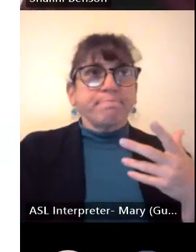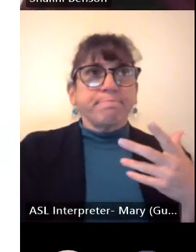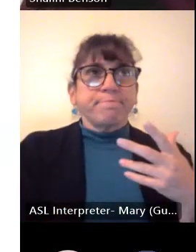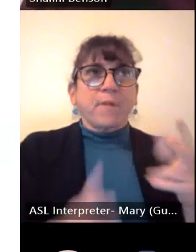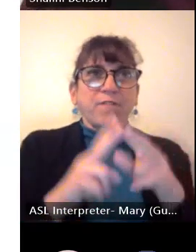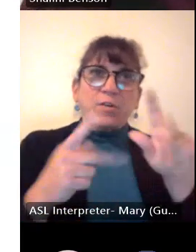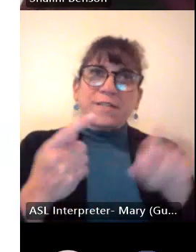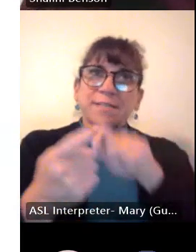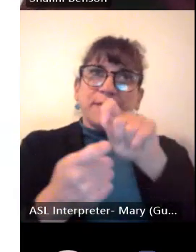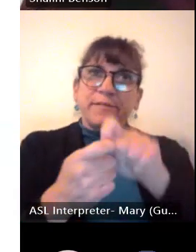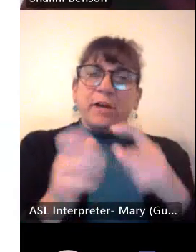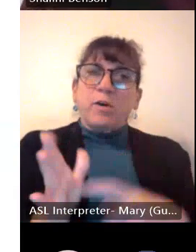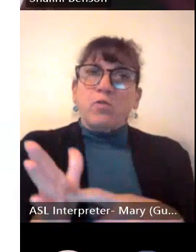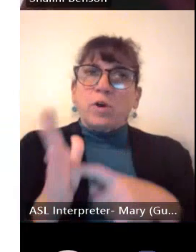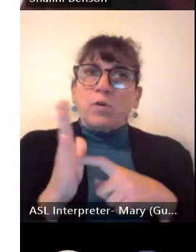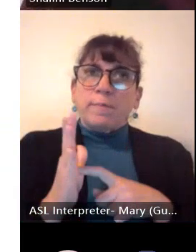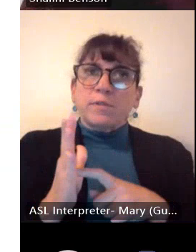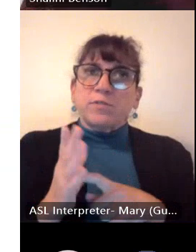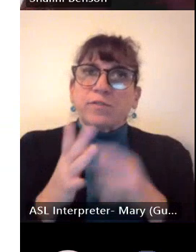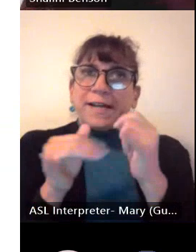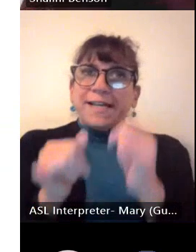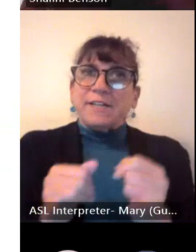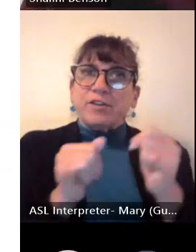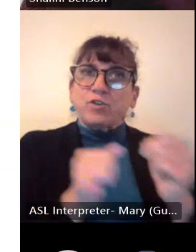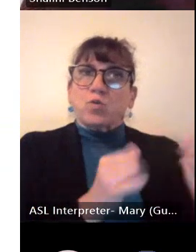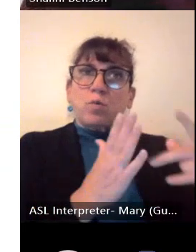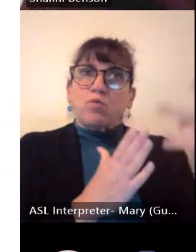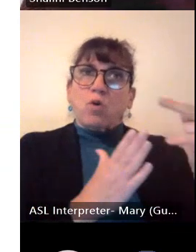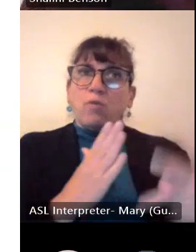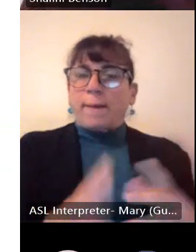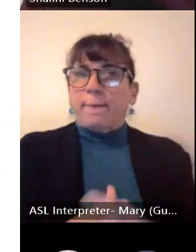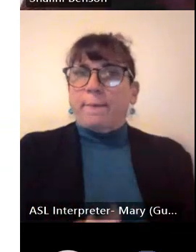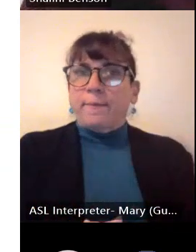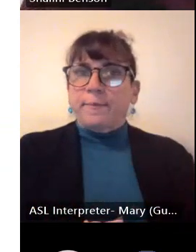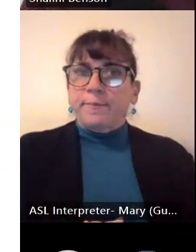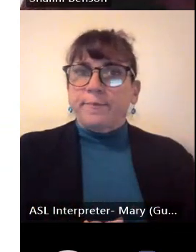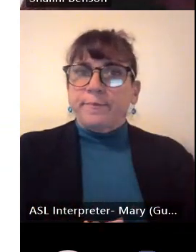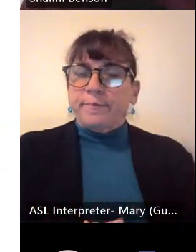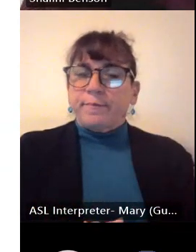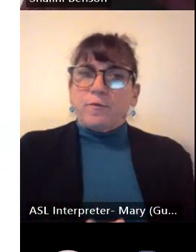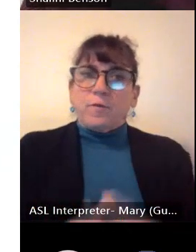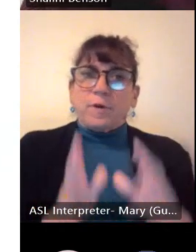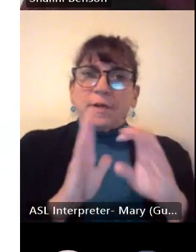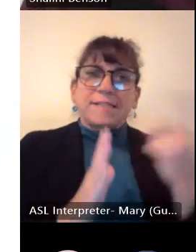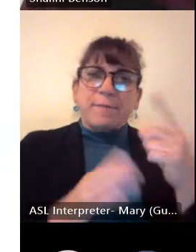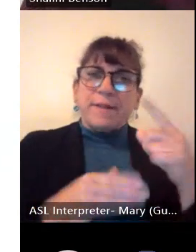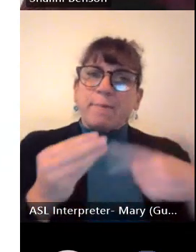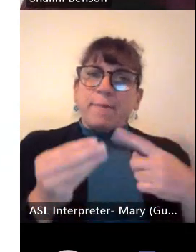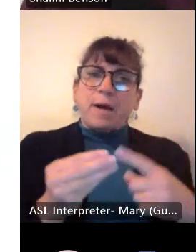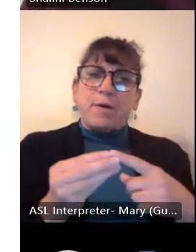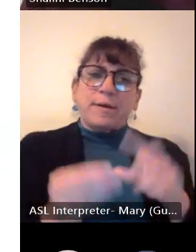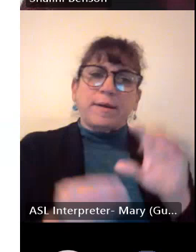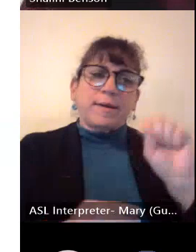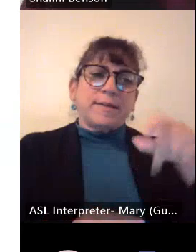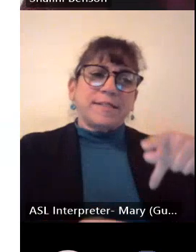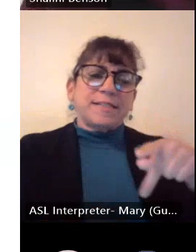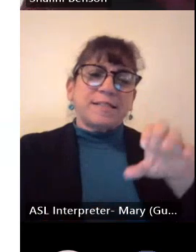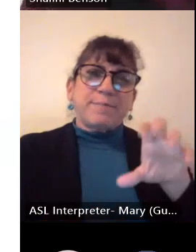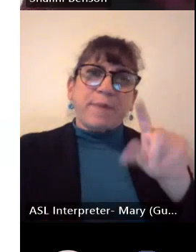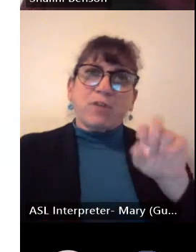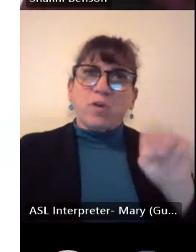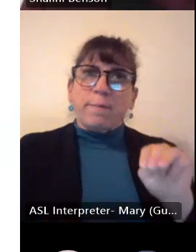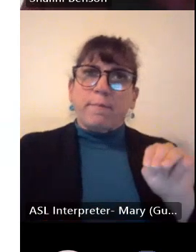specific requirements for individual programs. So, for example, there was something about spectrum auctions in that last